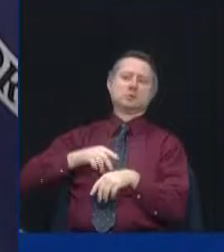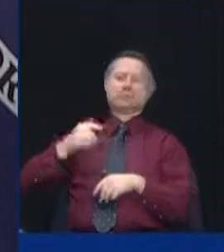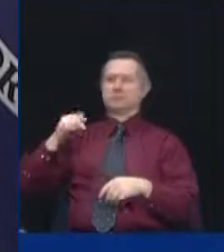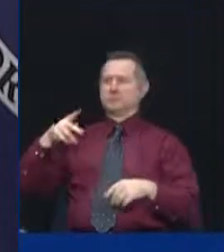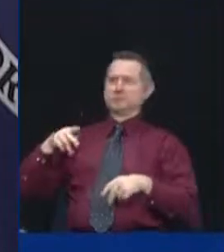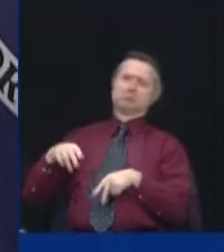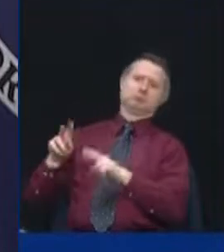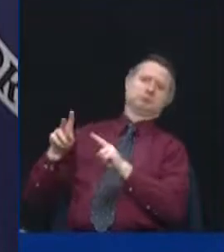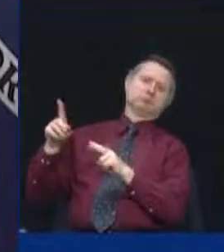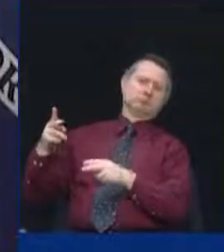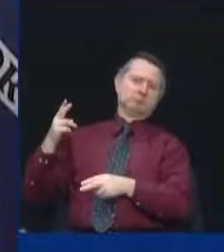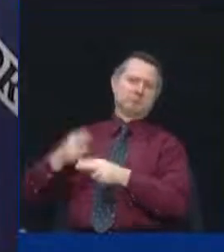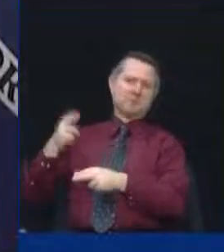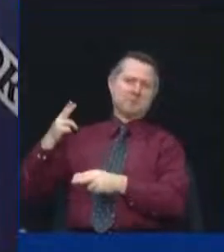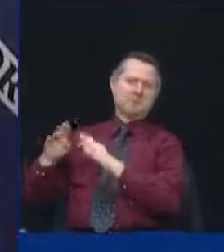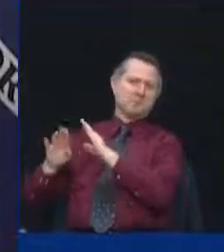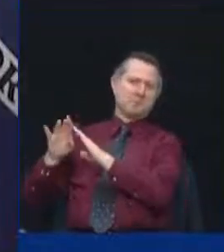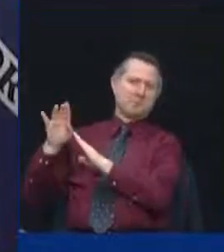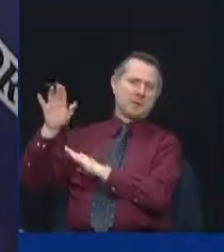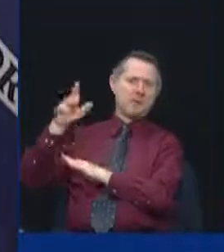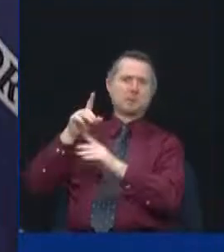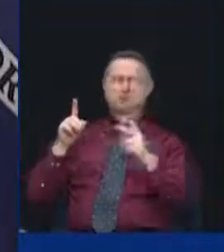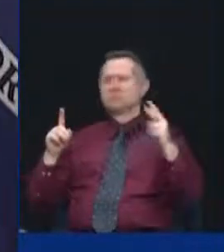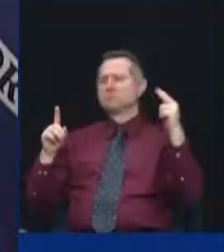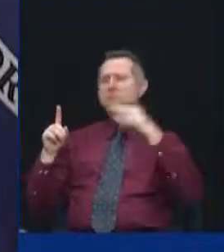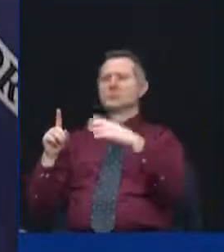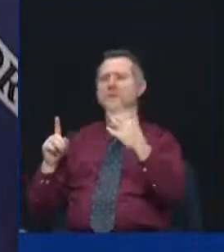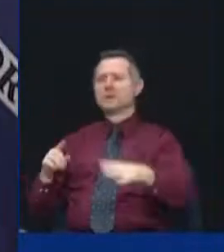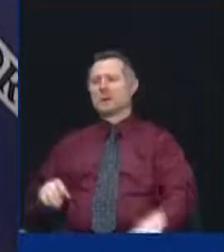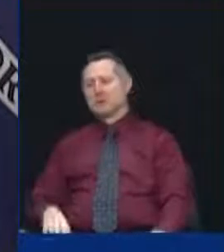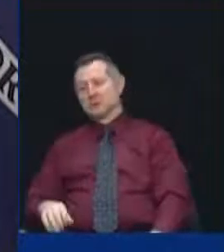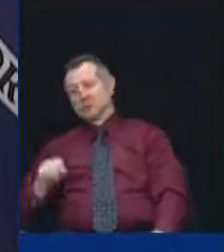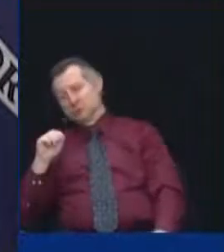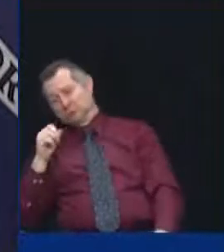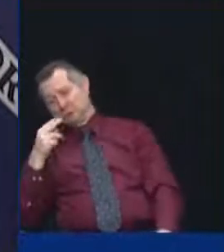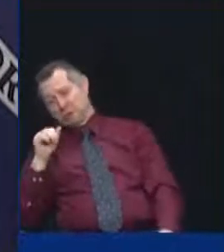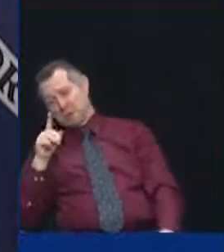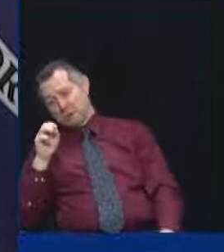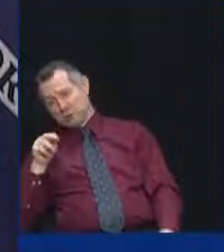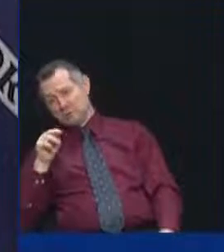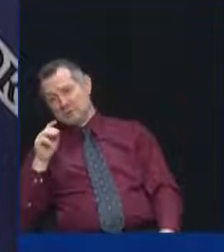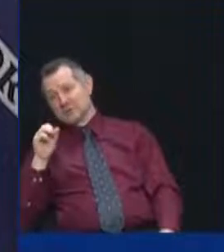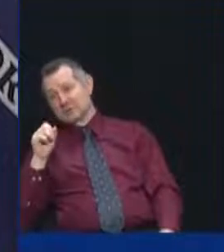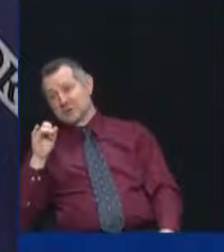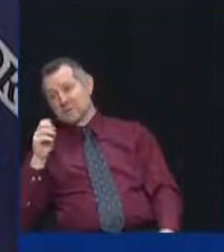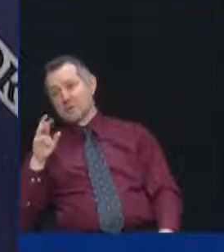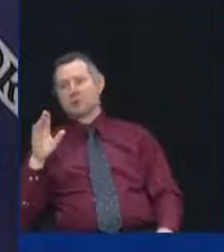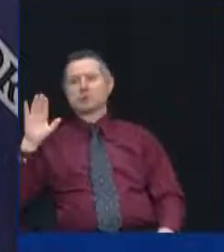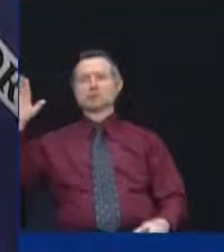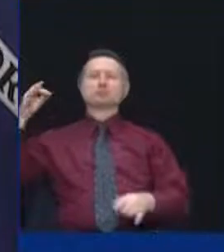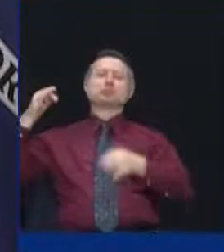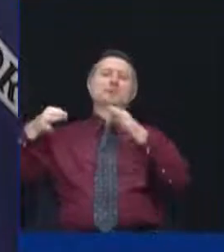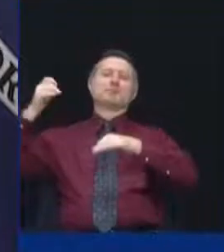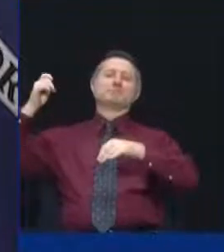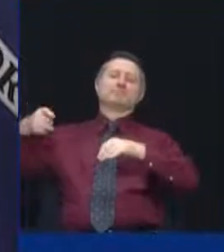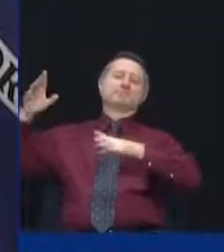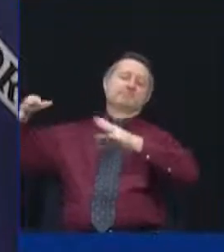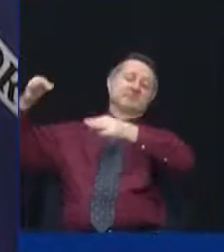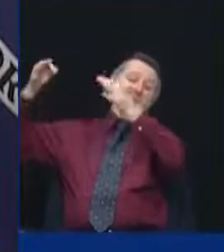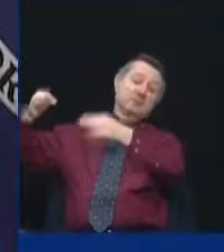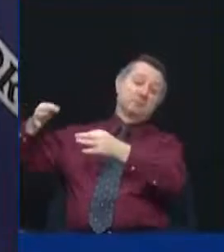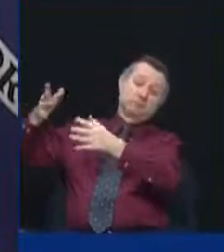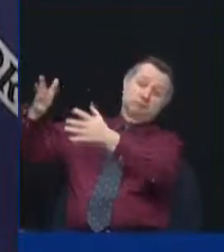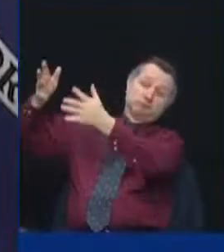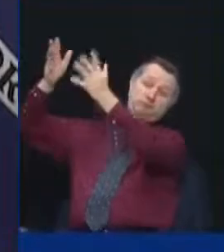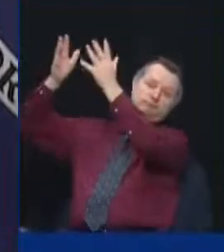is. The decision on Sheldon Silver was a judicial decision. I'll leave it up to them. That was their